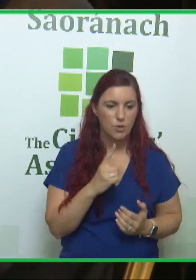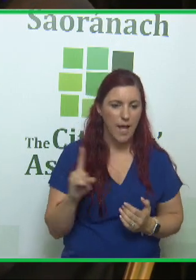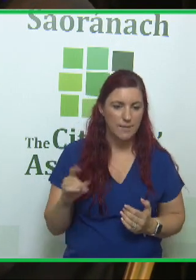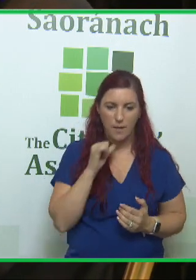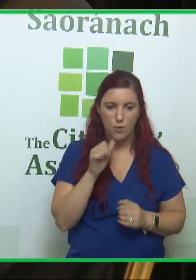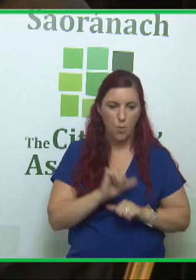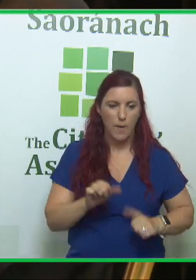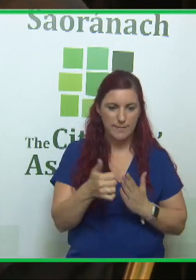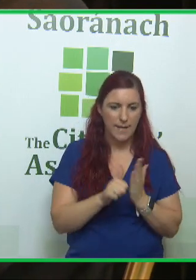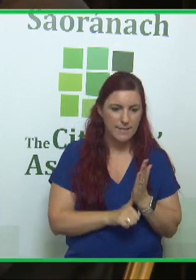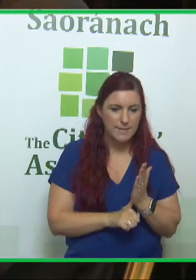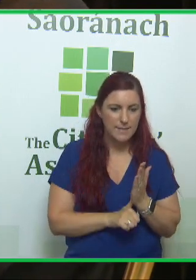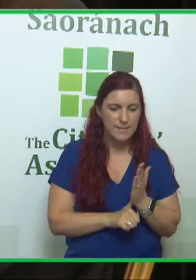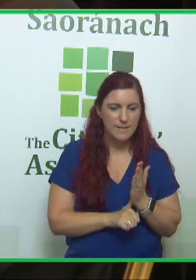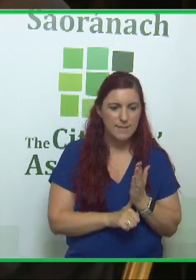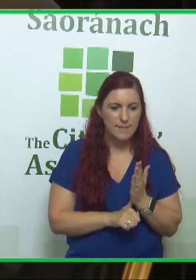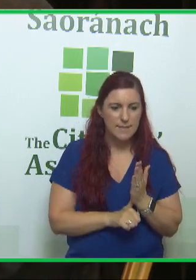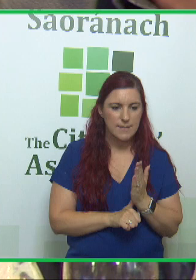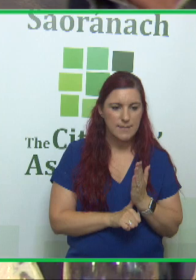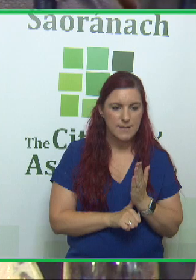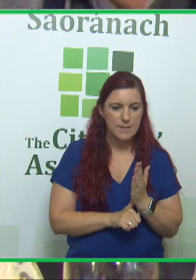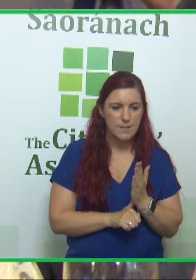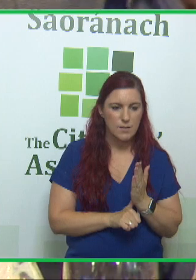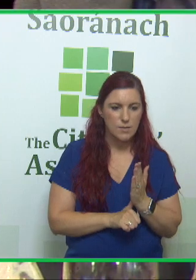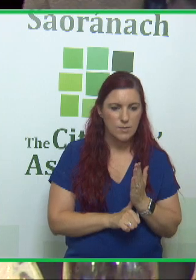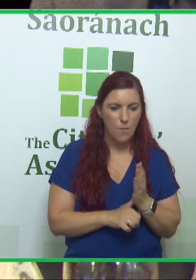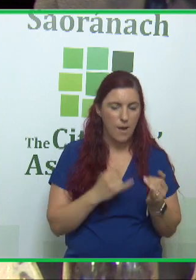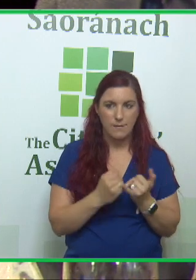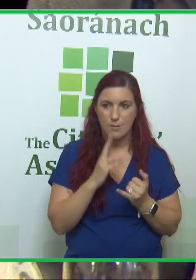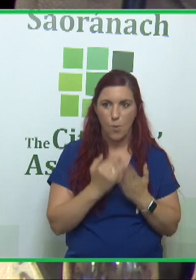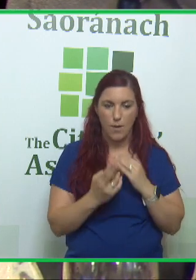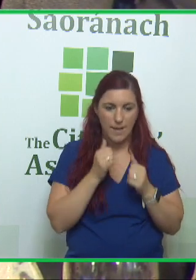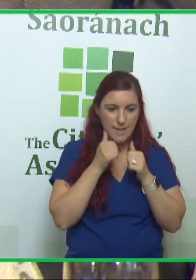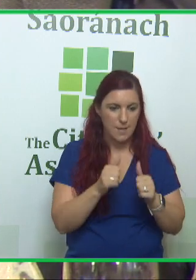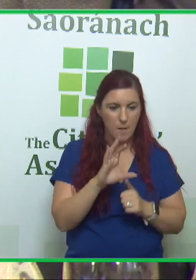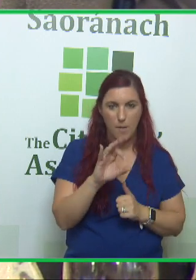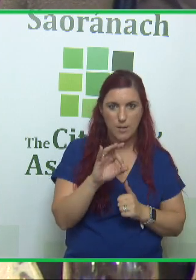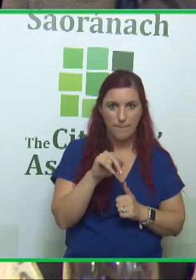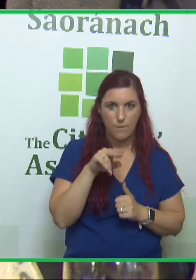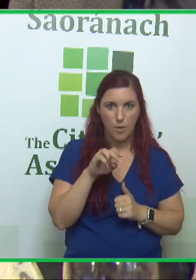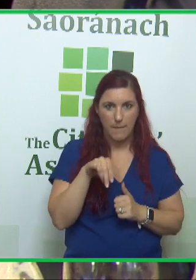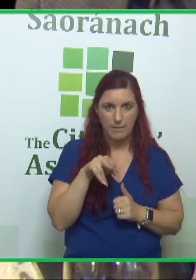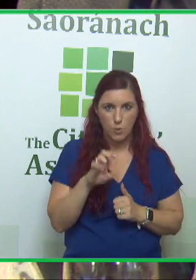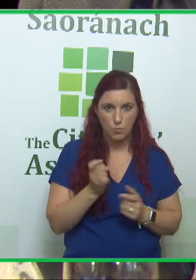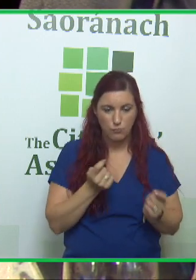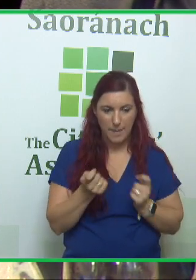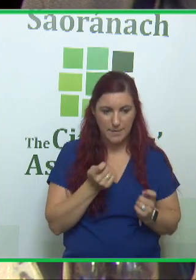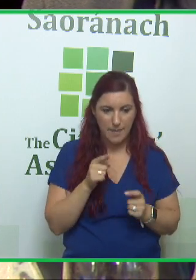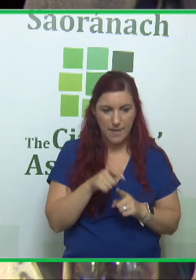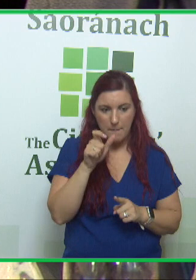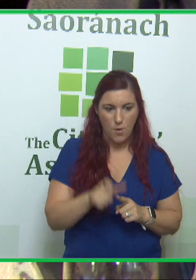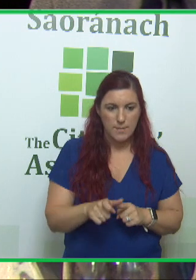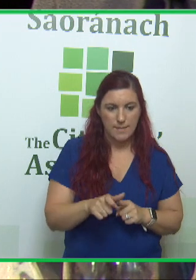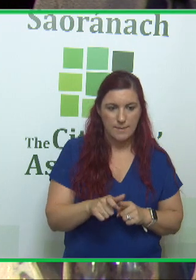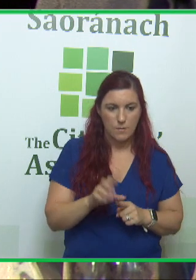example of Monday, somebody presenting for methadone treatment. The nurse assessed that individual or was available to assess that individual on the